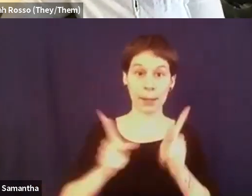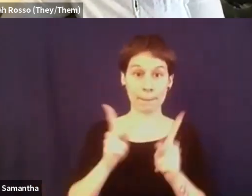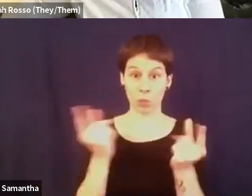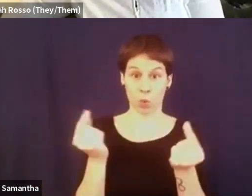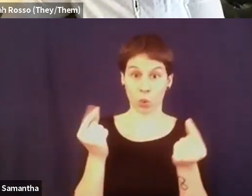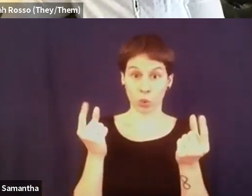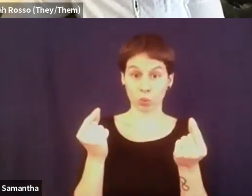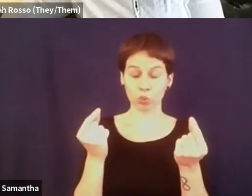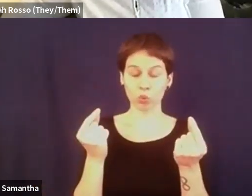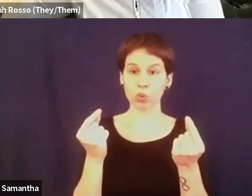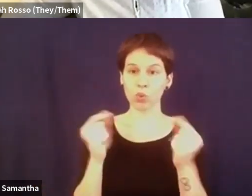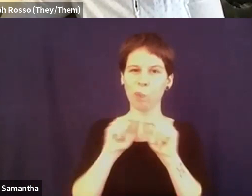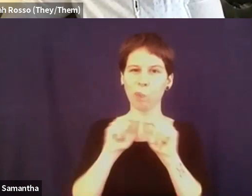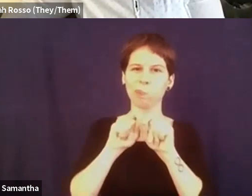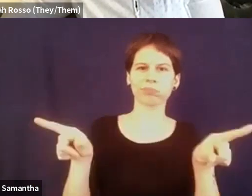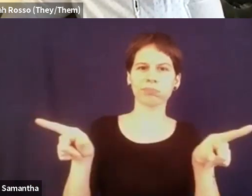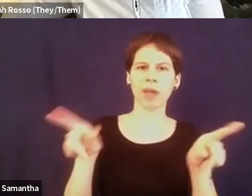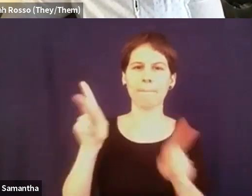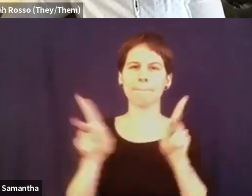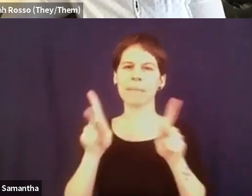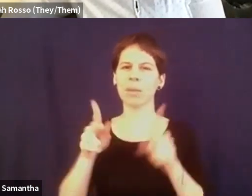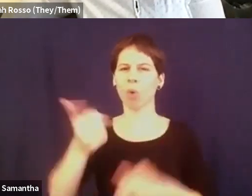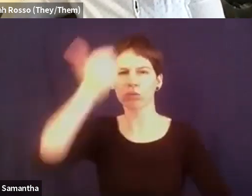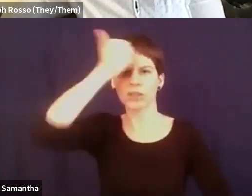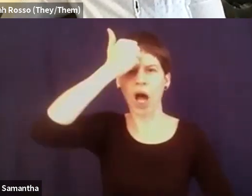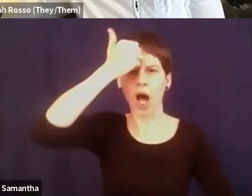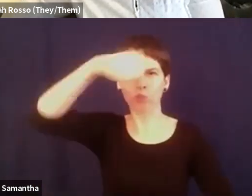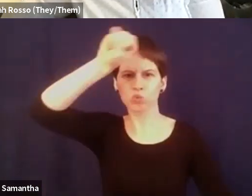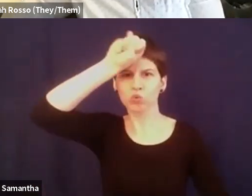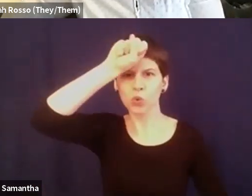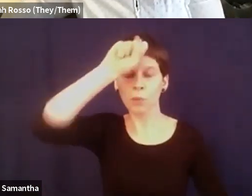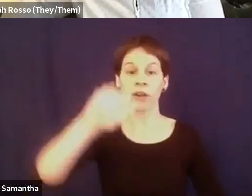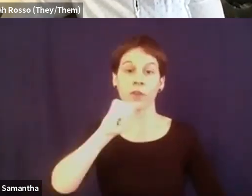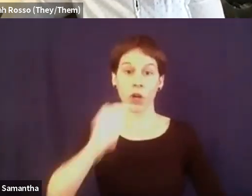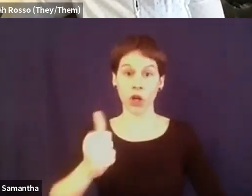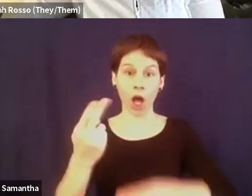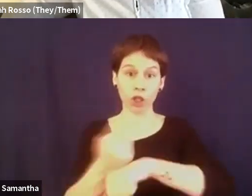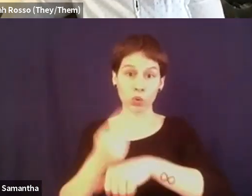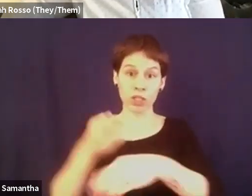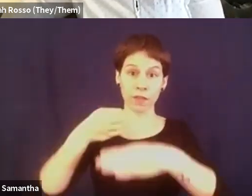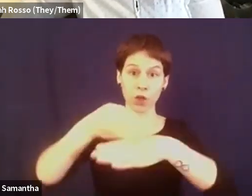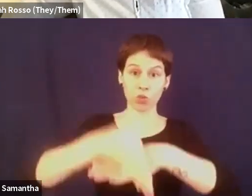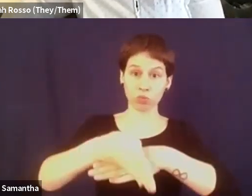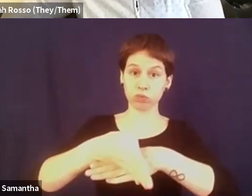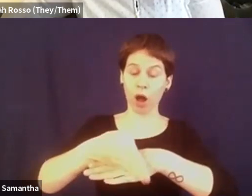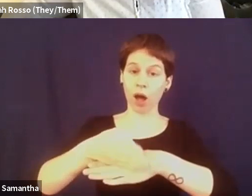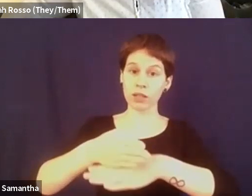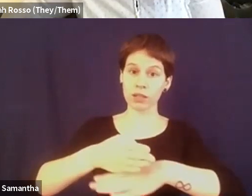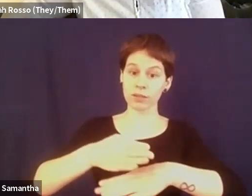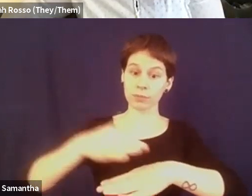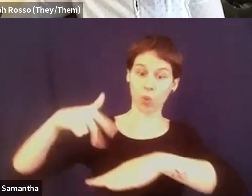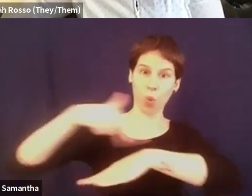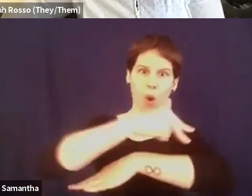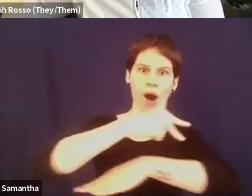thing about calling people stupid and dumb for not crossing in the crosswalks because it was causing all of these accidents and things like